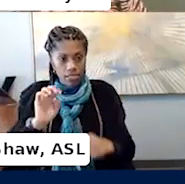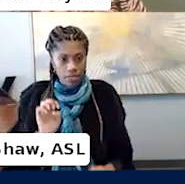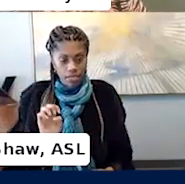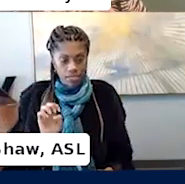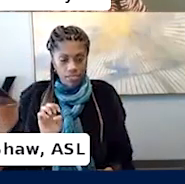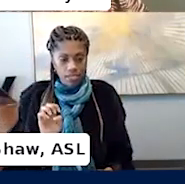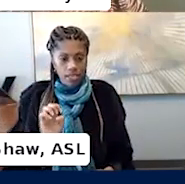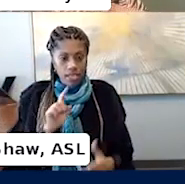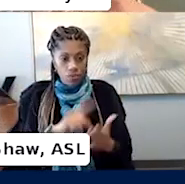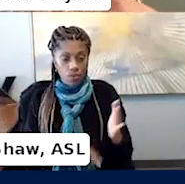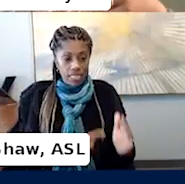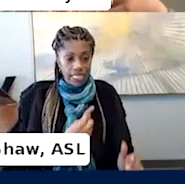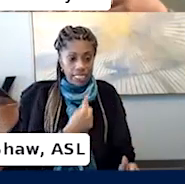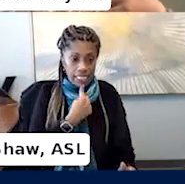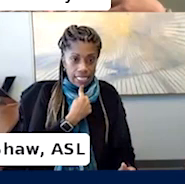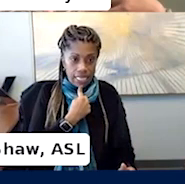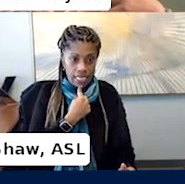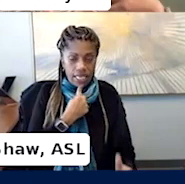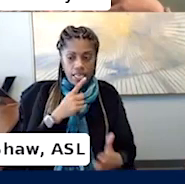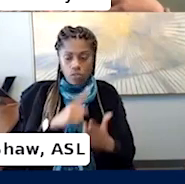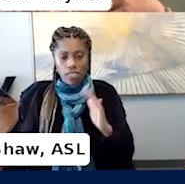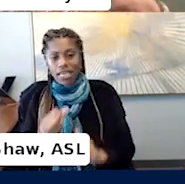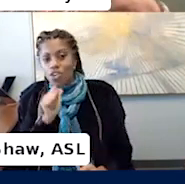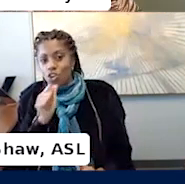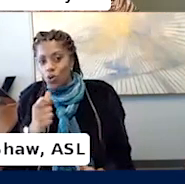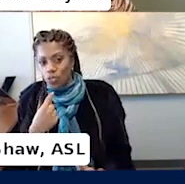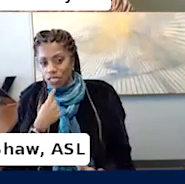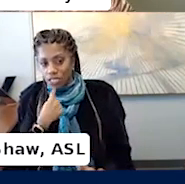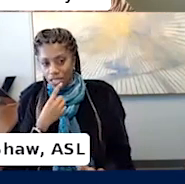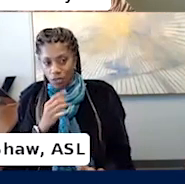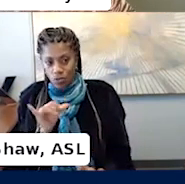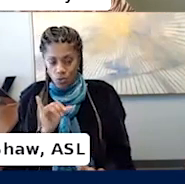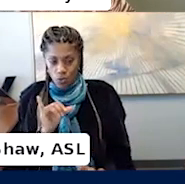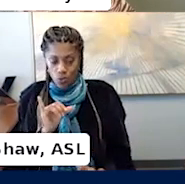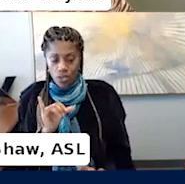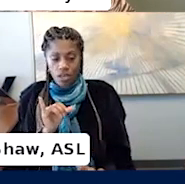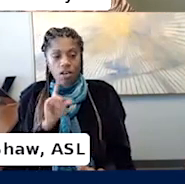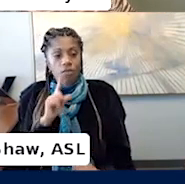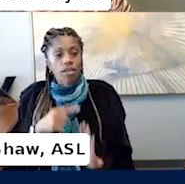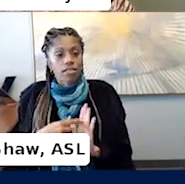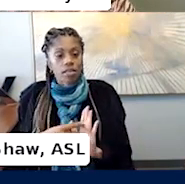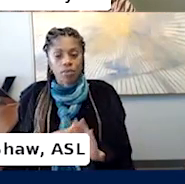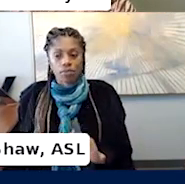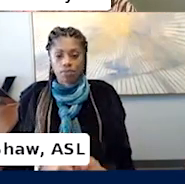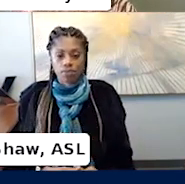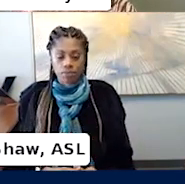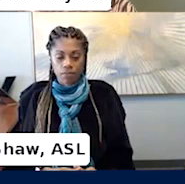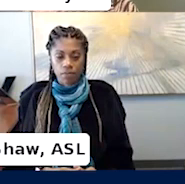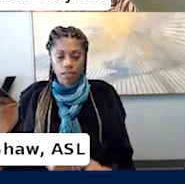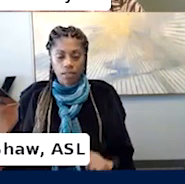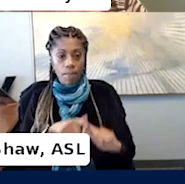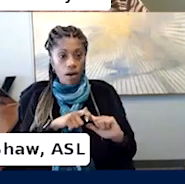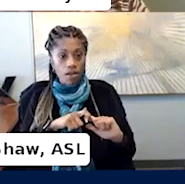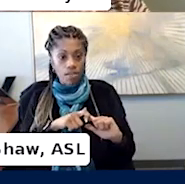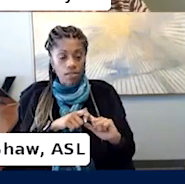say. It's oftentimes, the pause that we hear, the crack in the